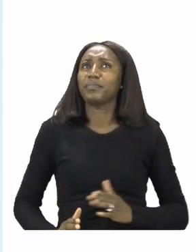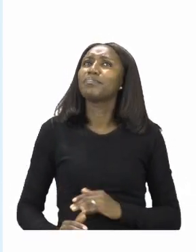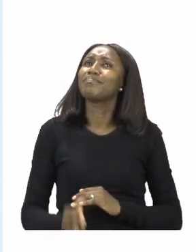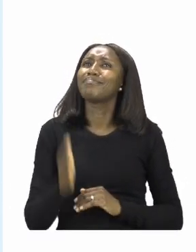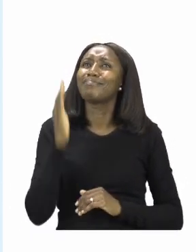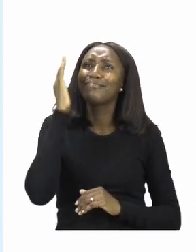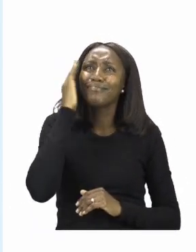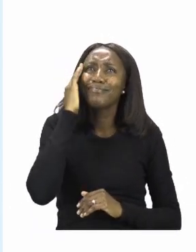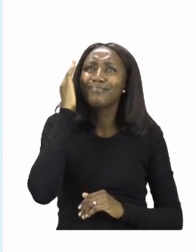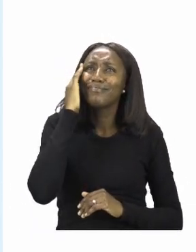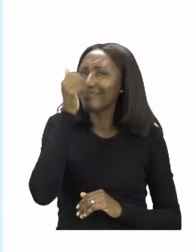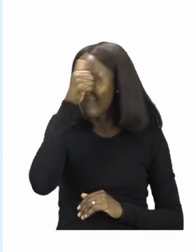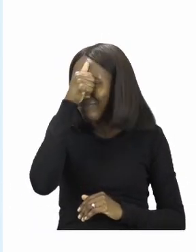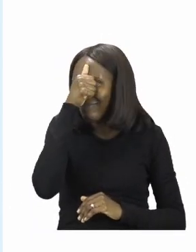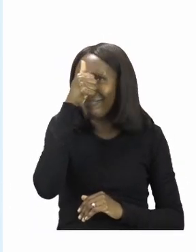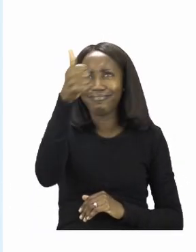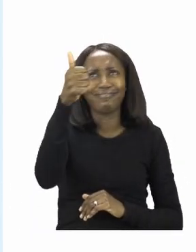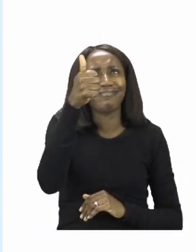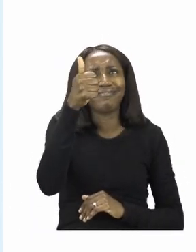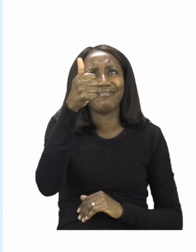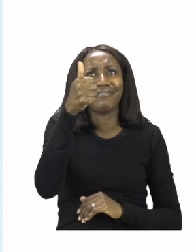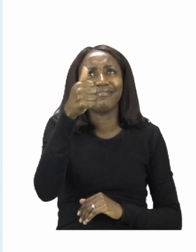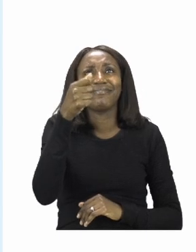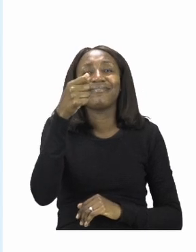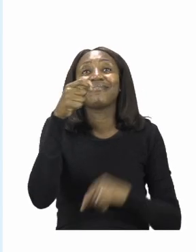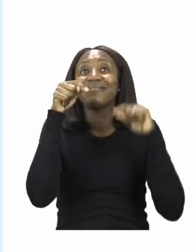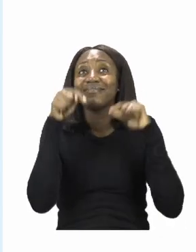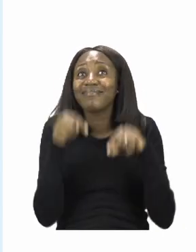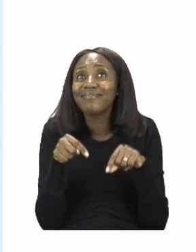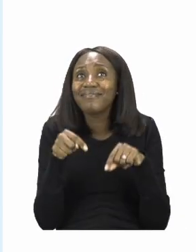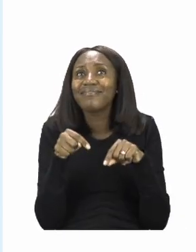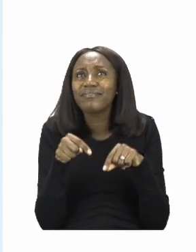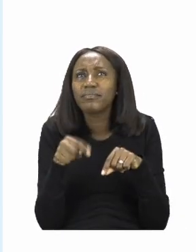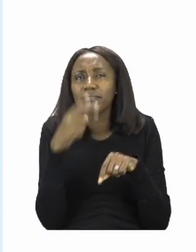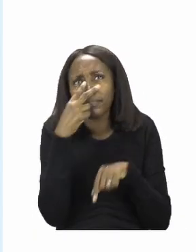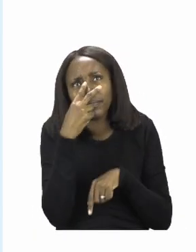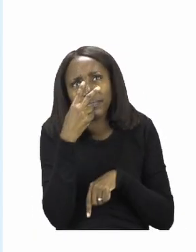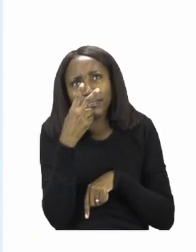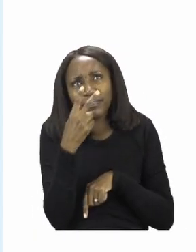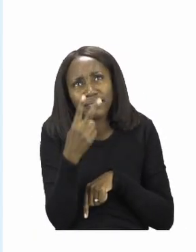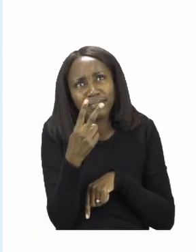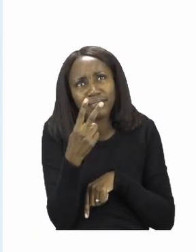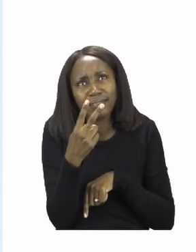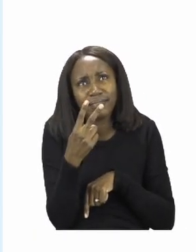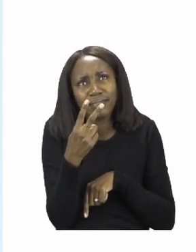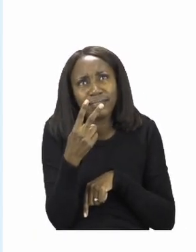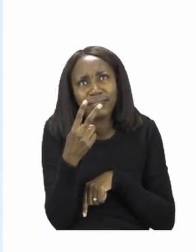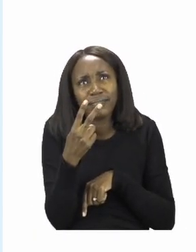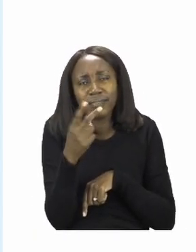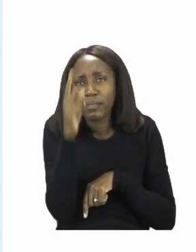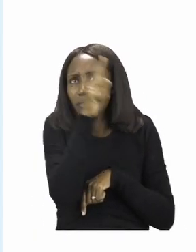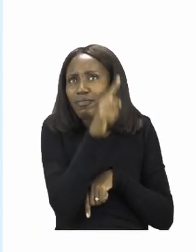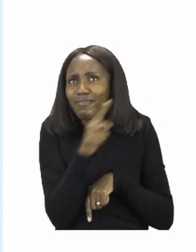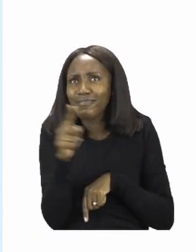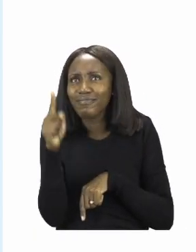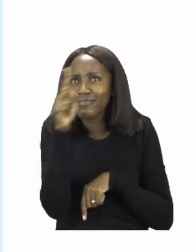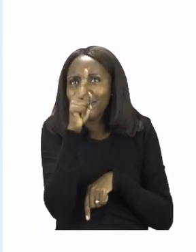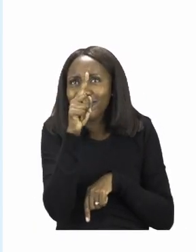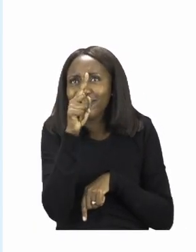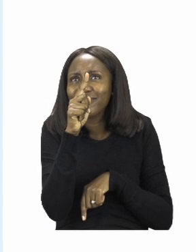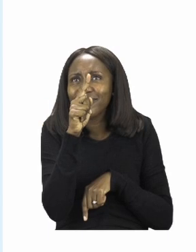your body parts. But this one is asking us to look at the picture and then circle the